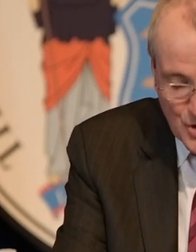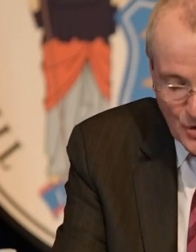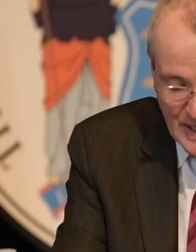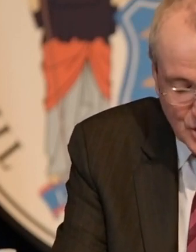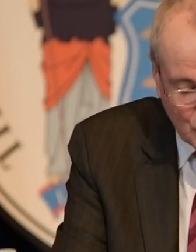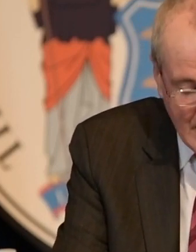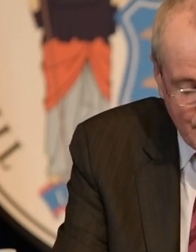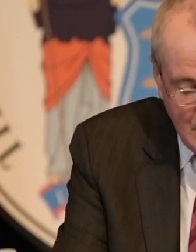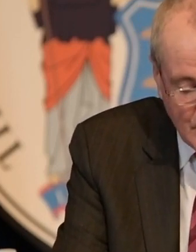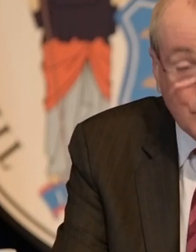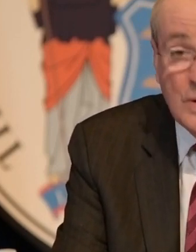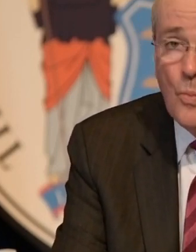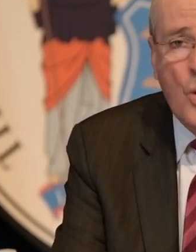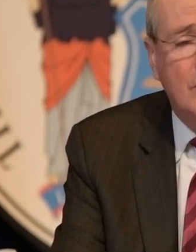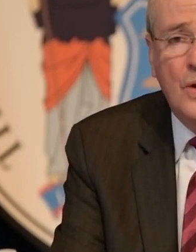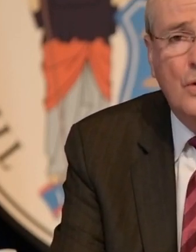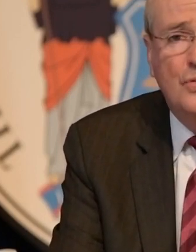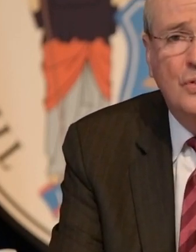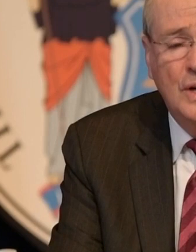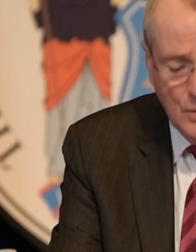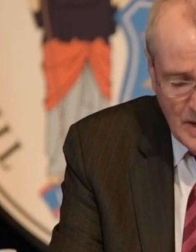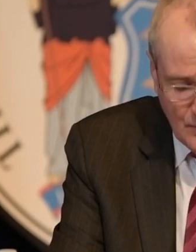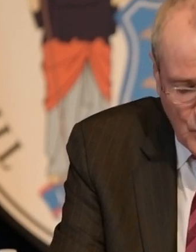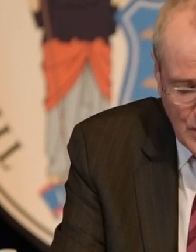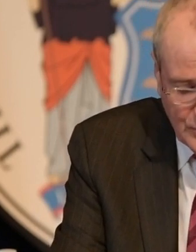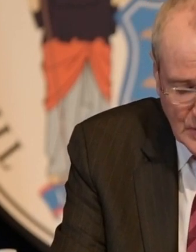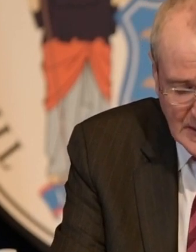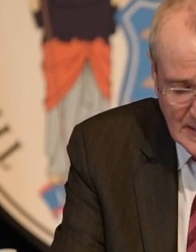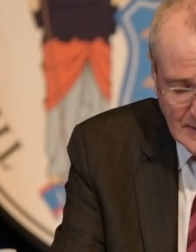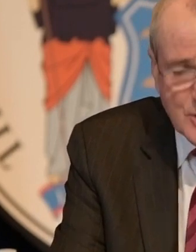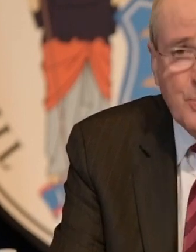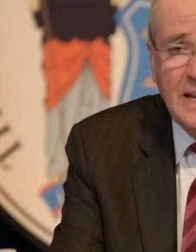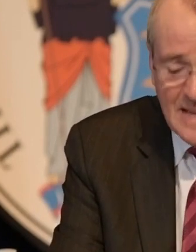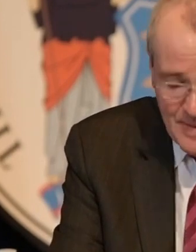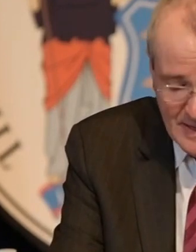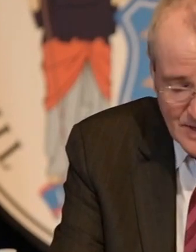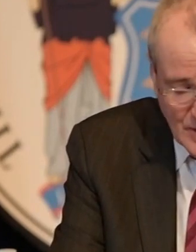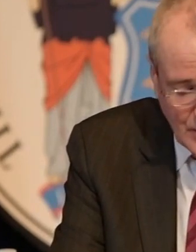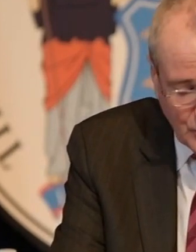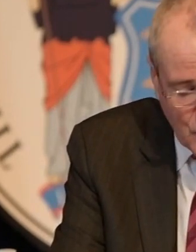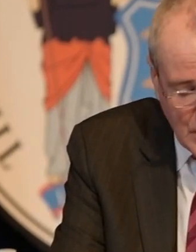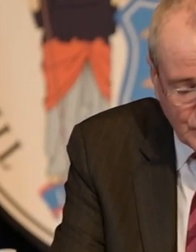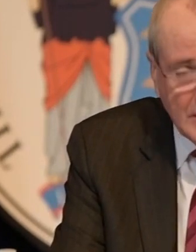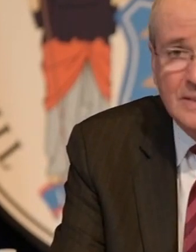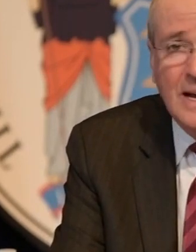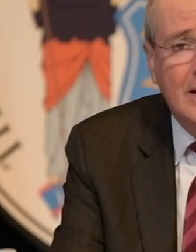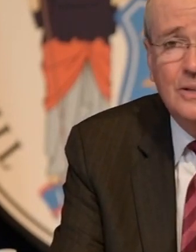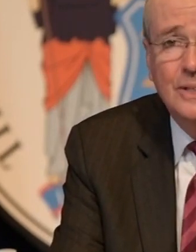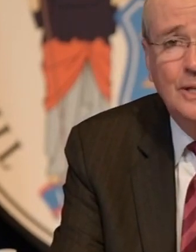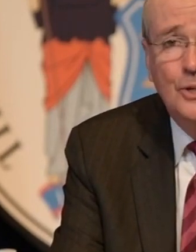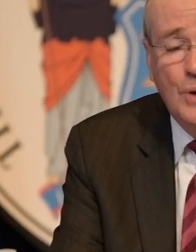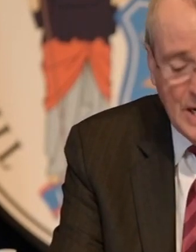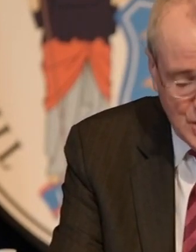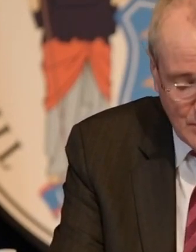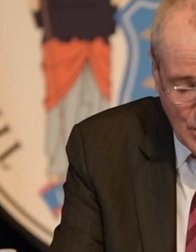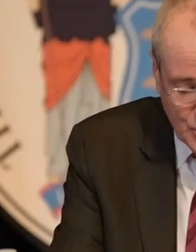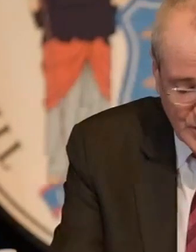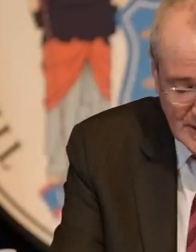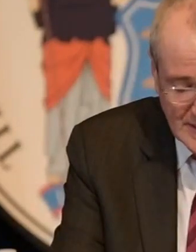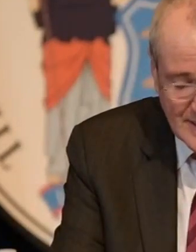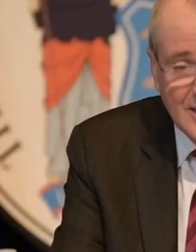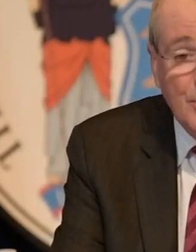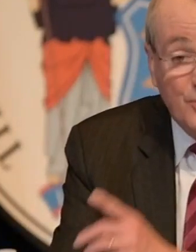your joy and triumph, even as we mourn those we have lost. This pandemic has led us across the entire range of